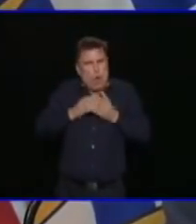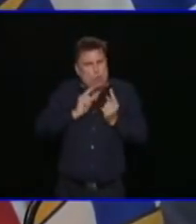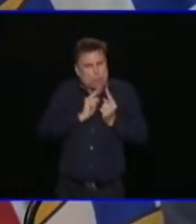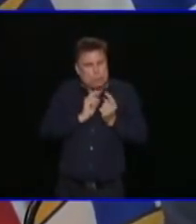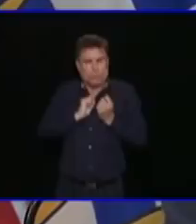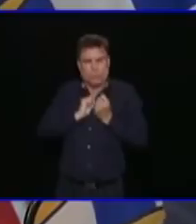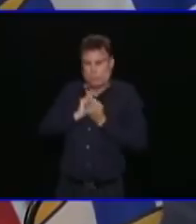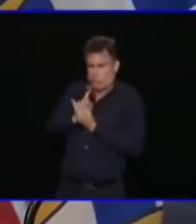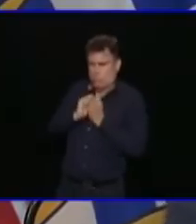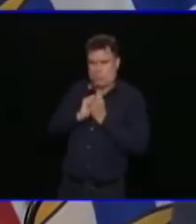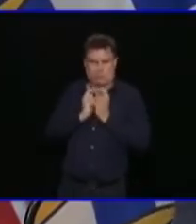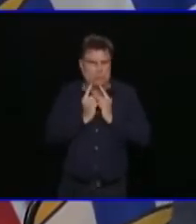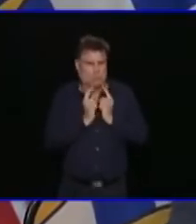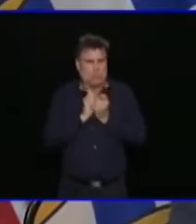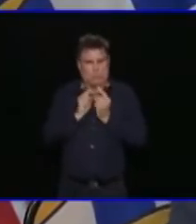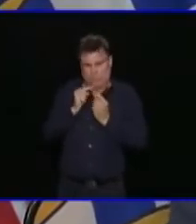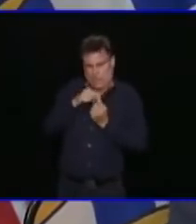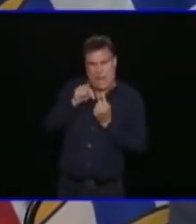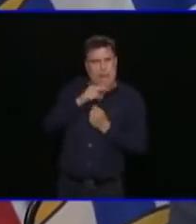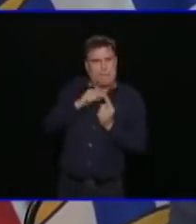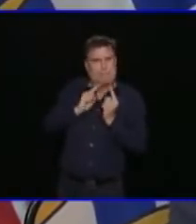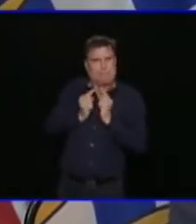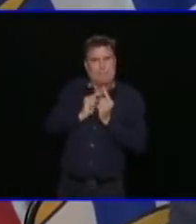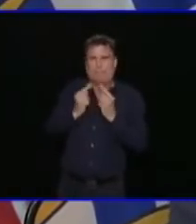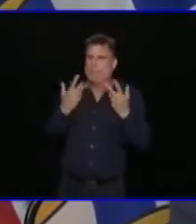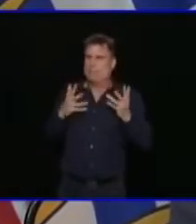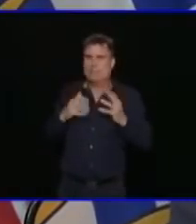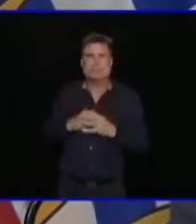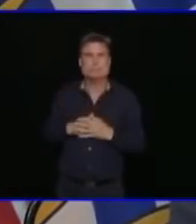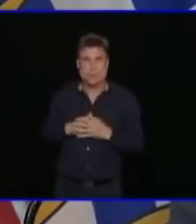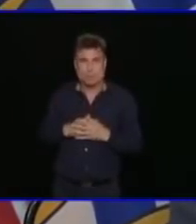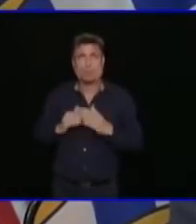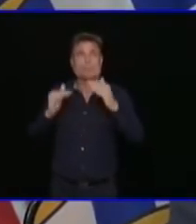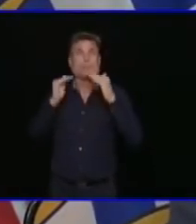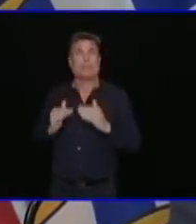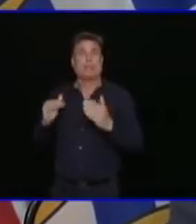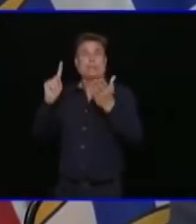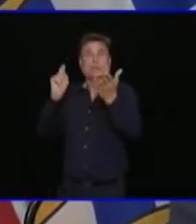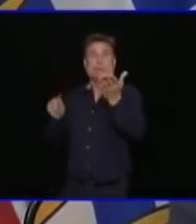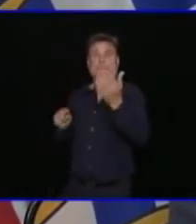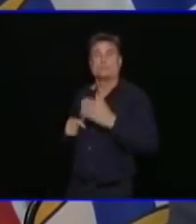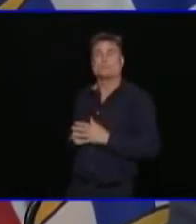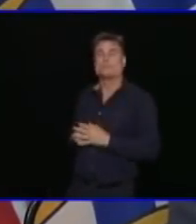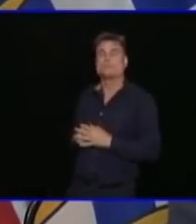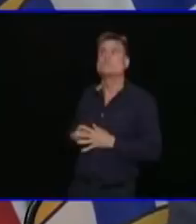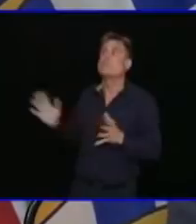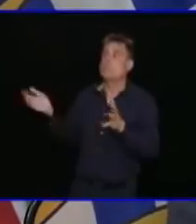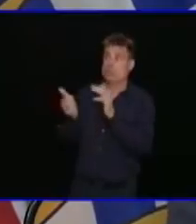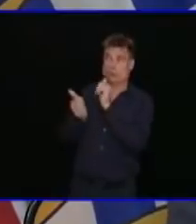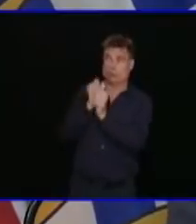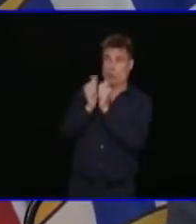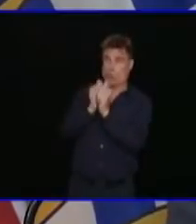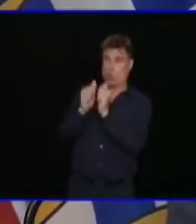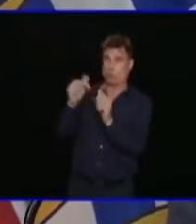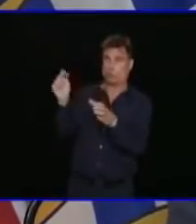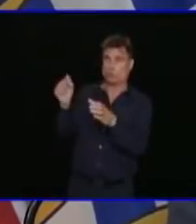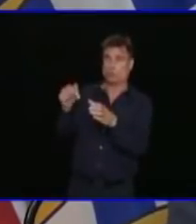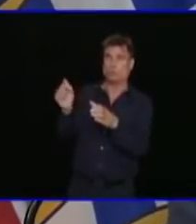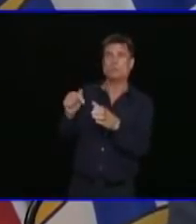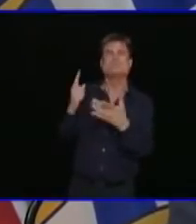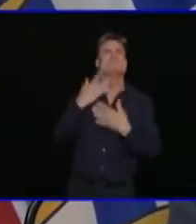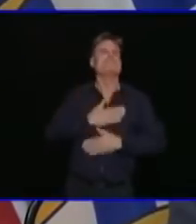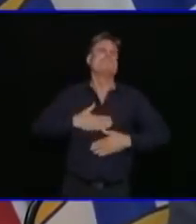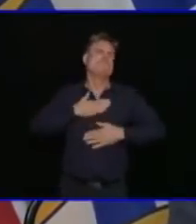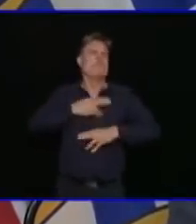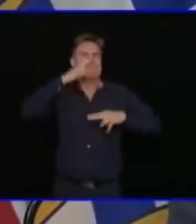sports and a possible transition from phase 2 to phase 3. I know that sports are still sitting in phase 2, and if you